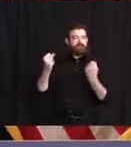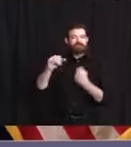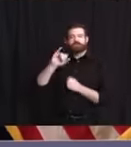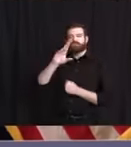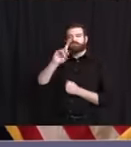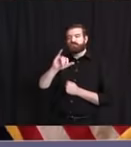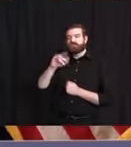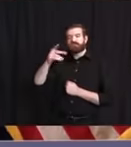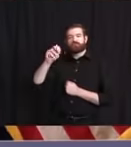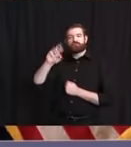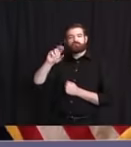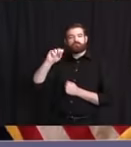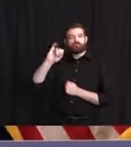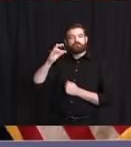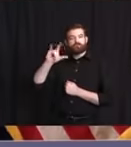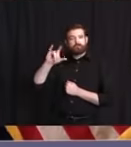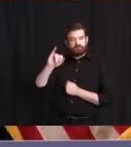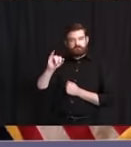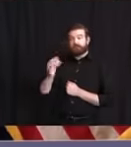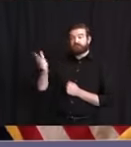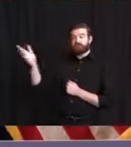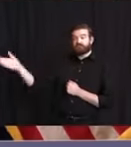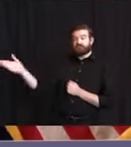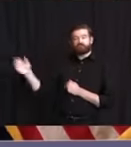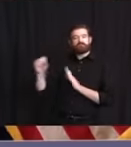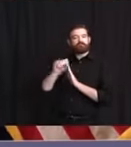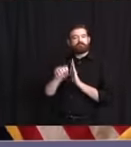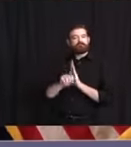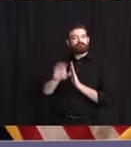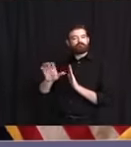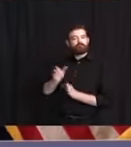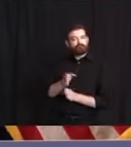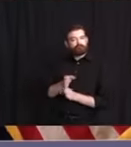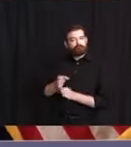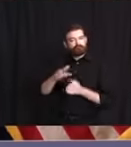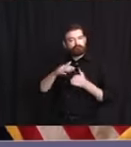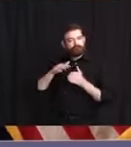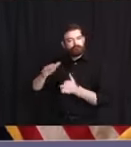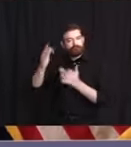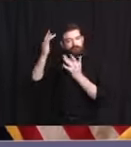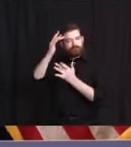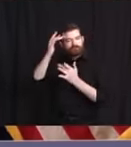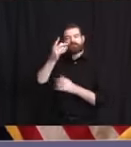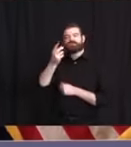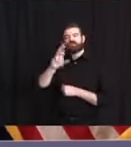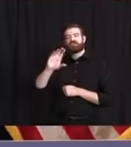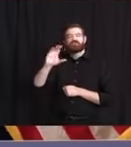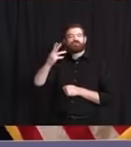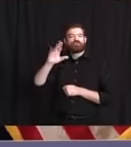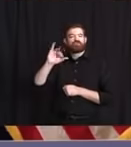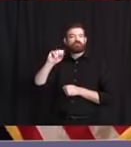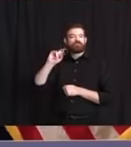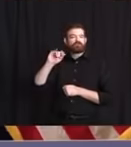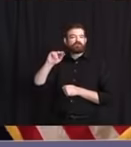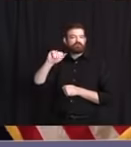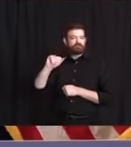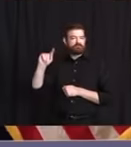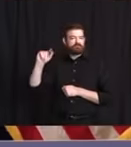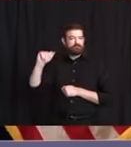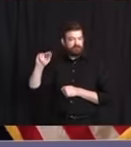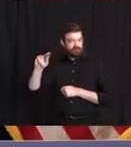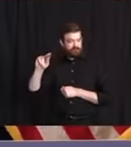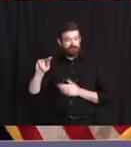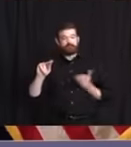right, the state's epidemiologist, Dr. Christina Tan, another familiar face. Thank you both. To my left, State